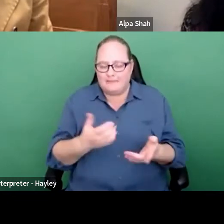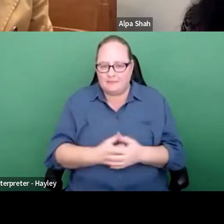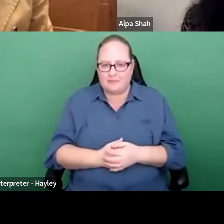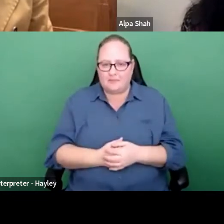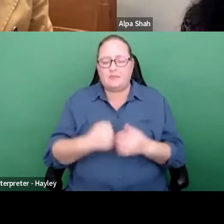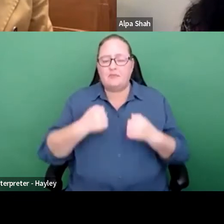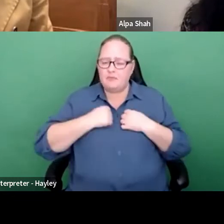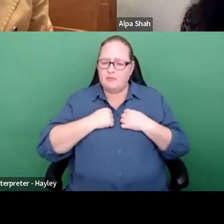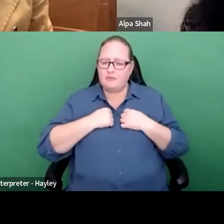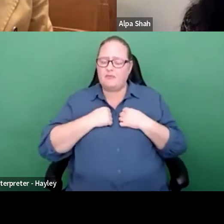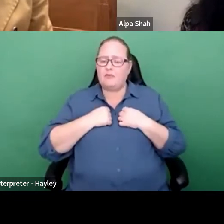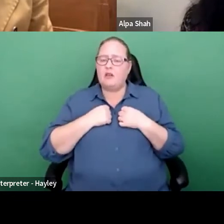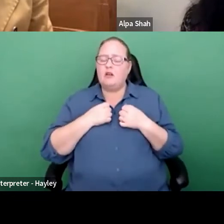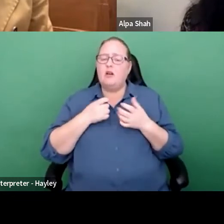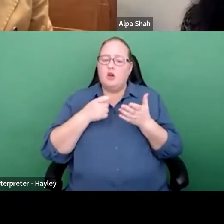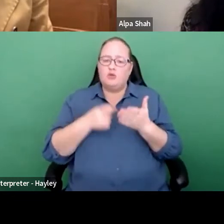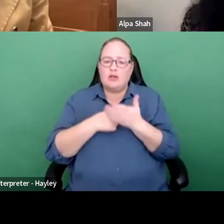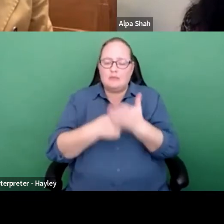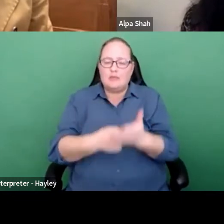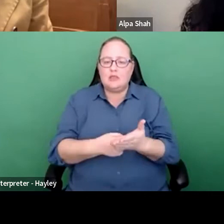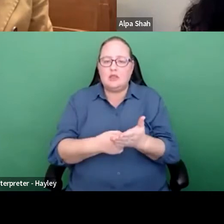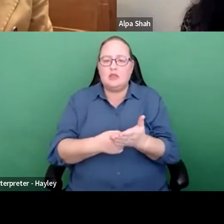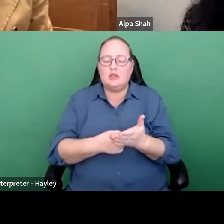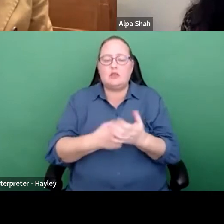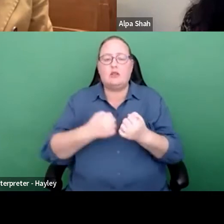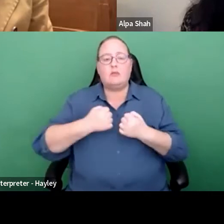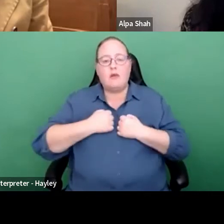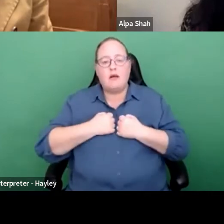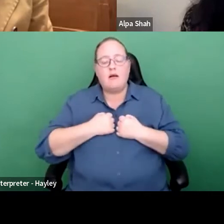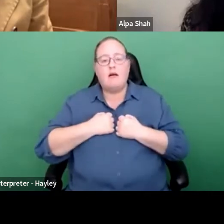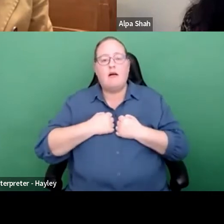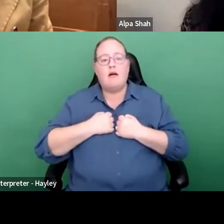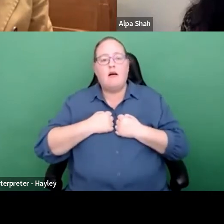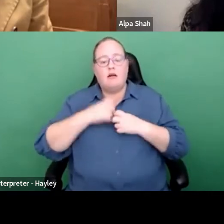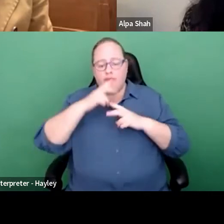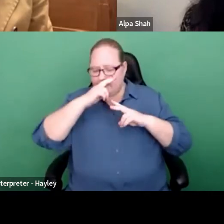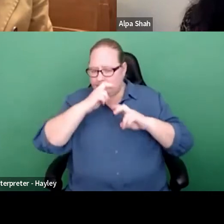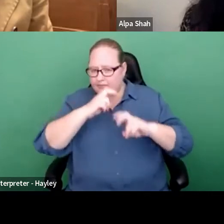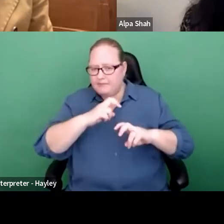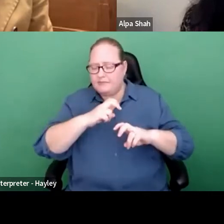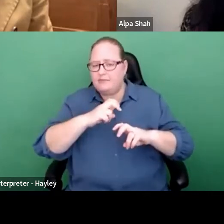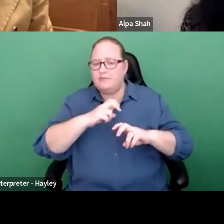the relevance of my ethnography is also going to be pitched